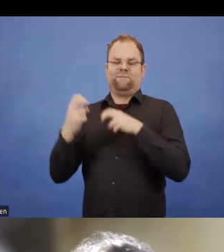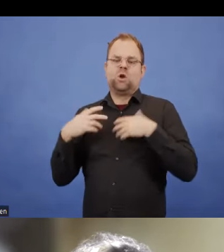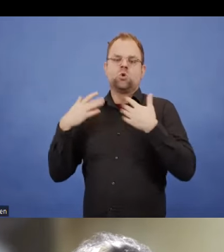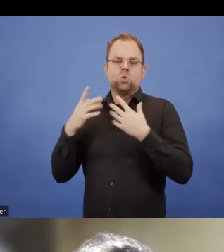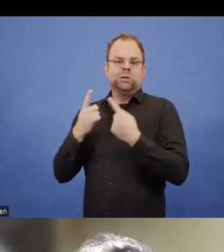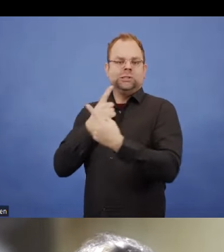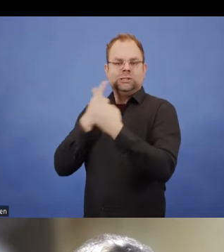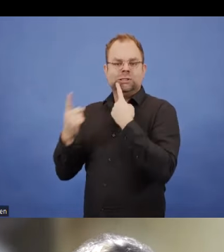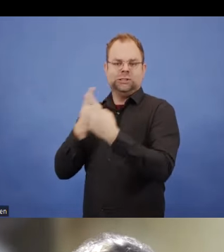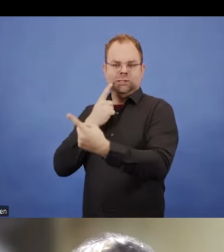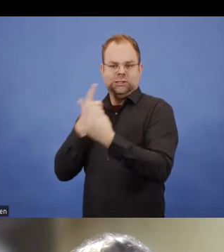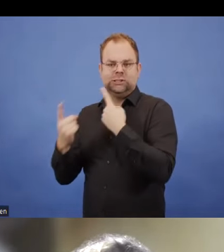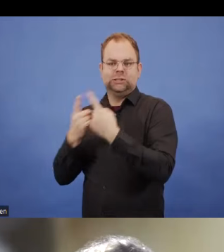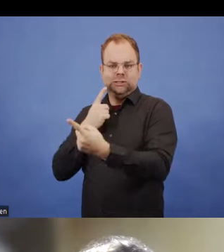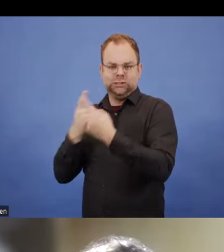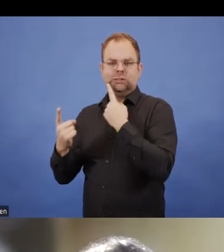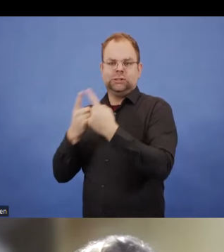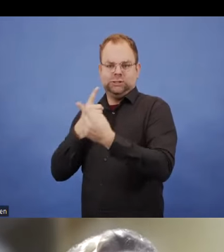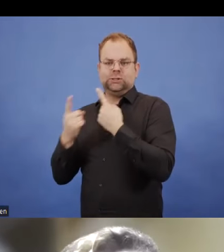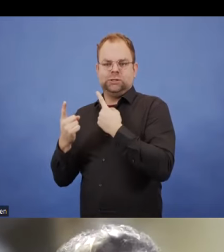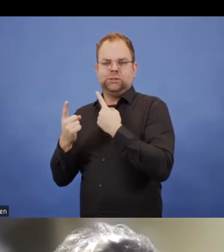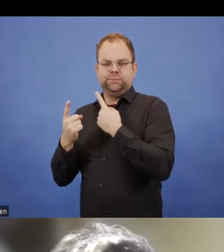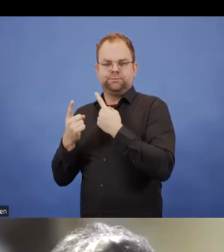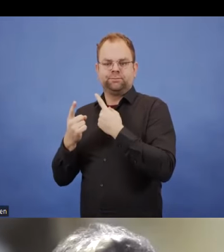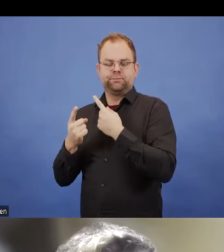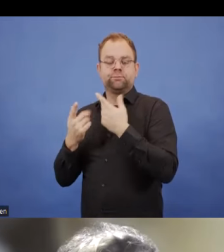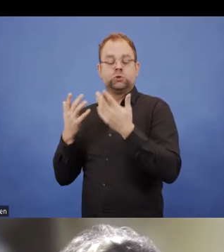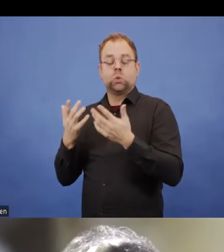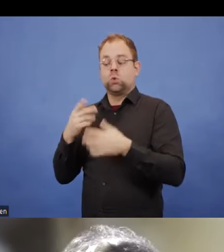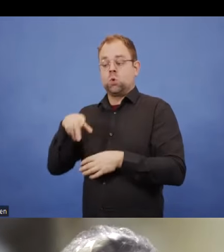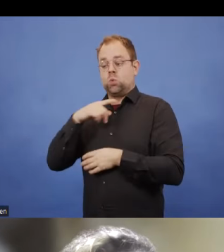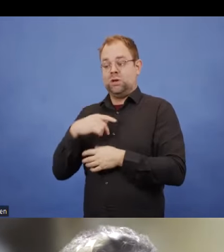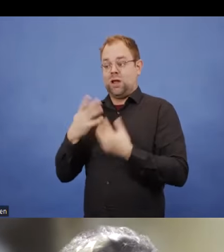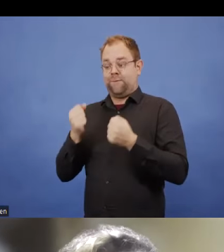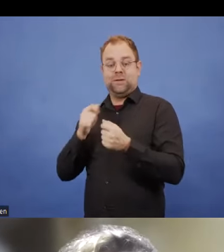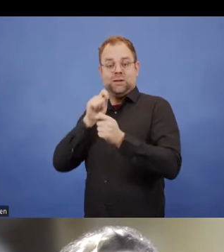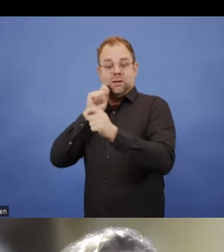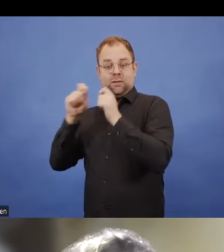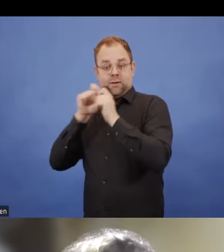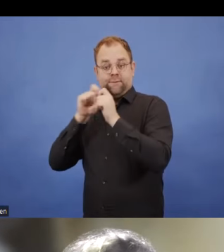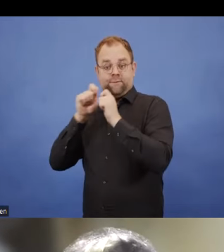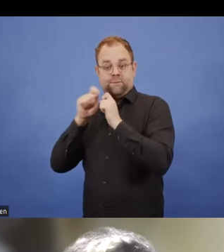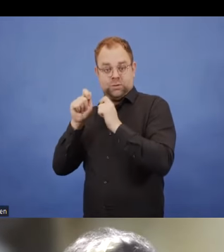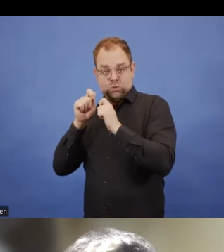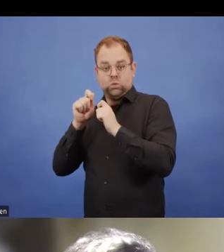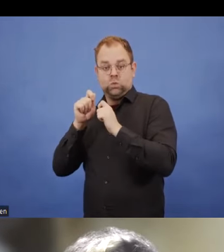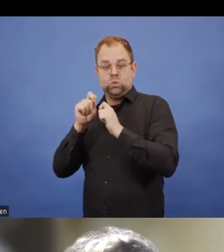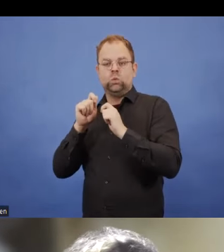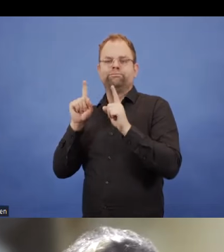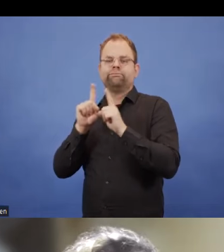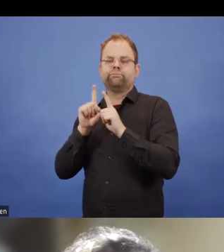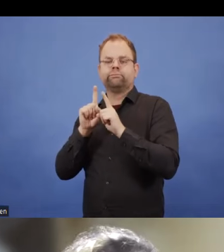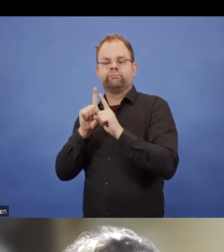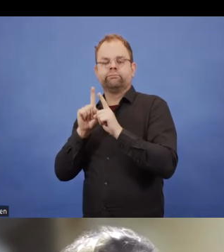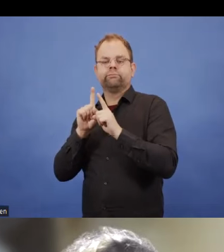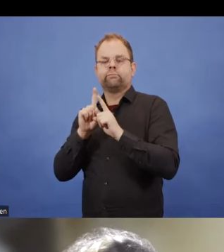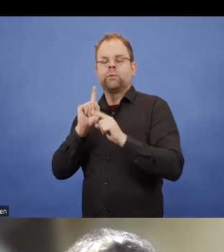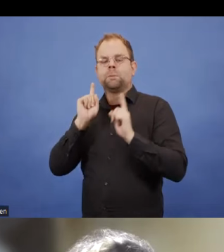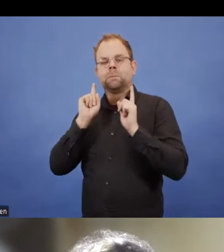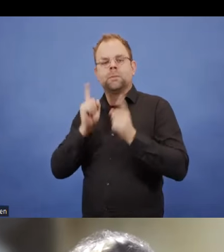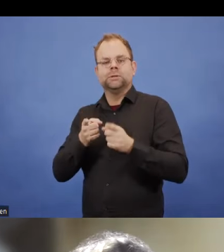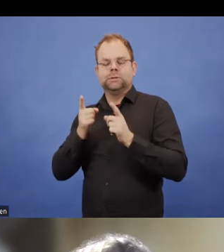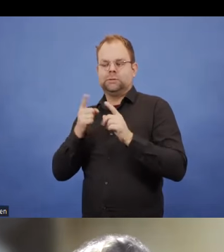create the condition for someone to articulate their experiences, their life story as much as possible, as